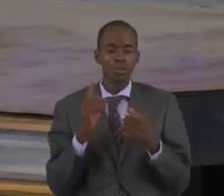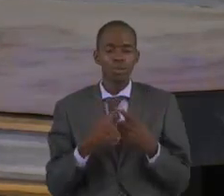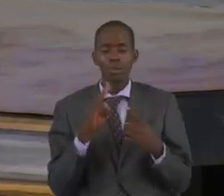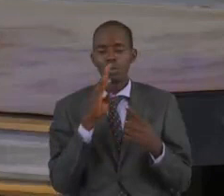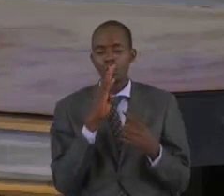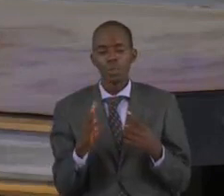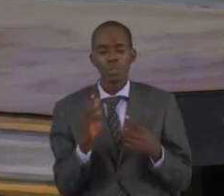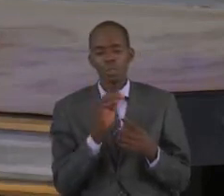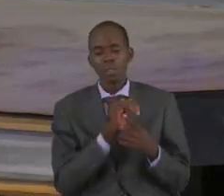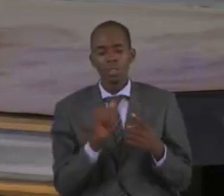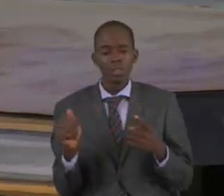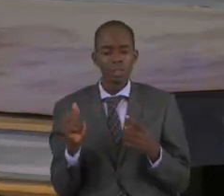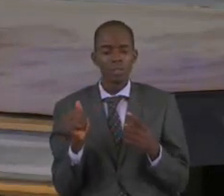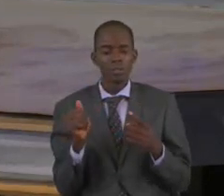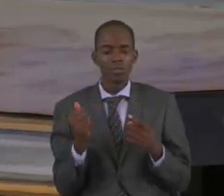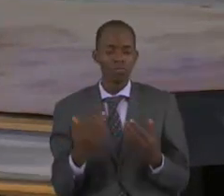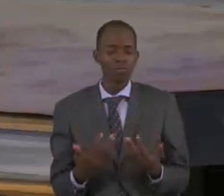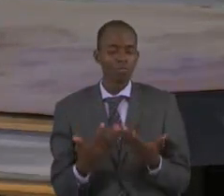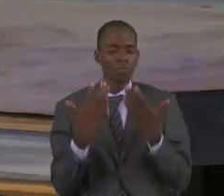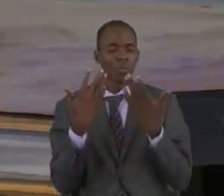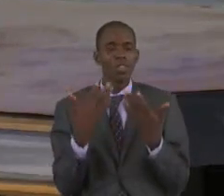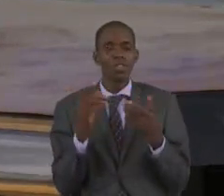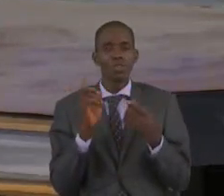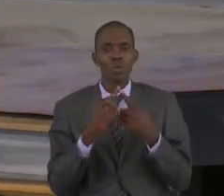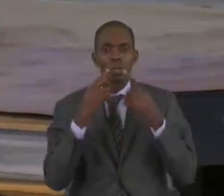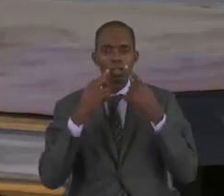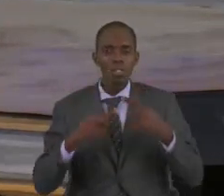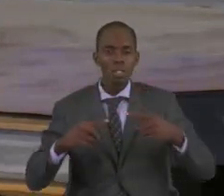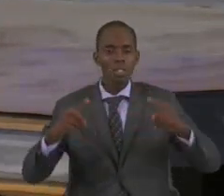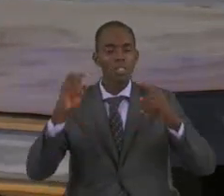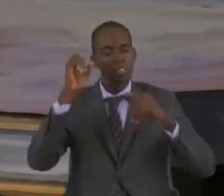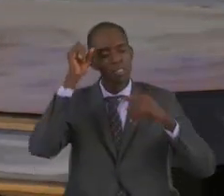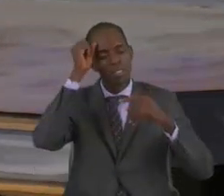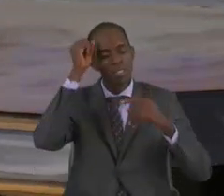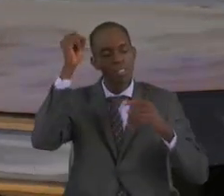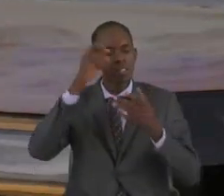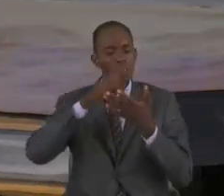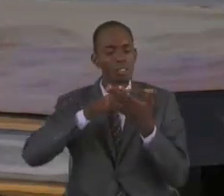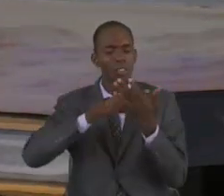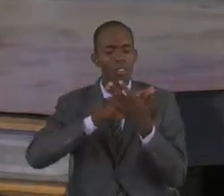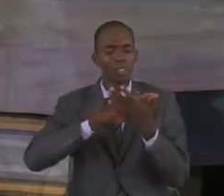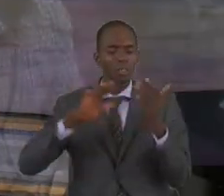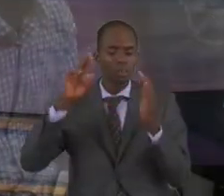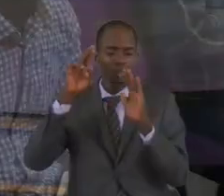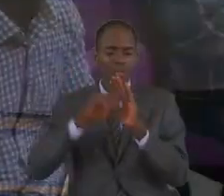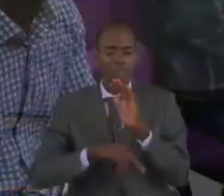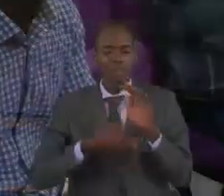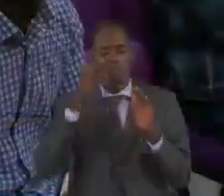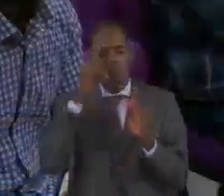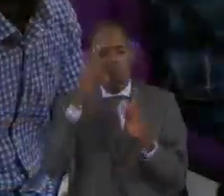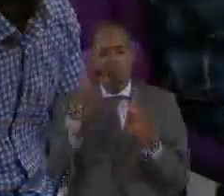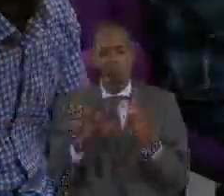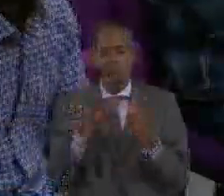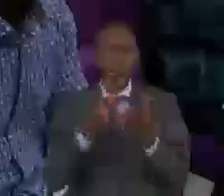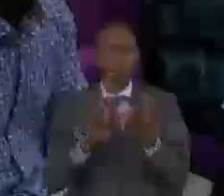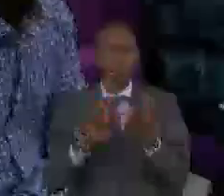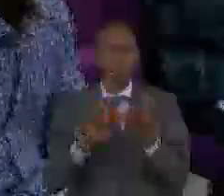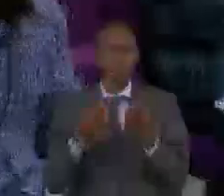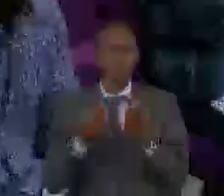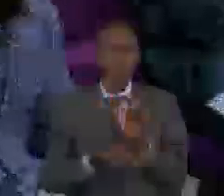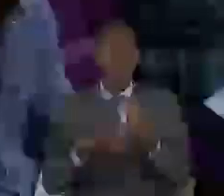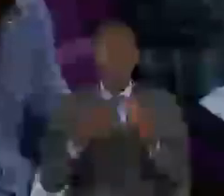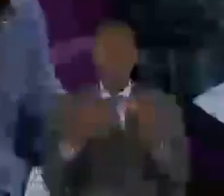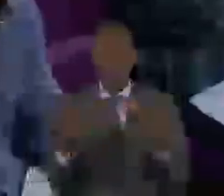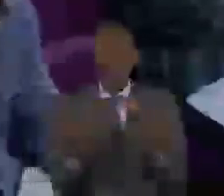faith in his blood, to declare his righteousness for the remission of sins that are